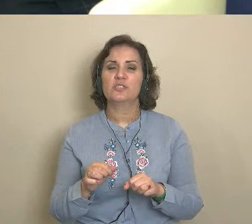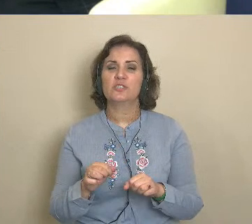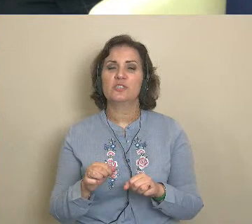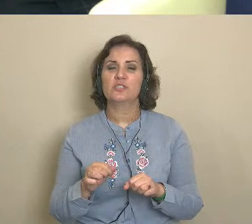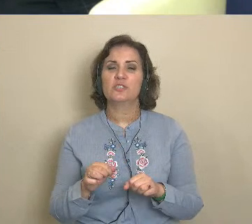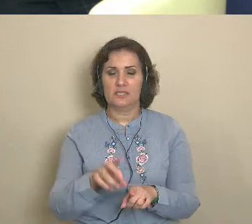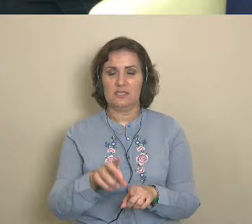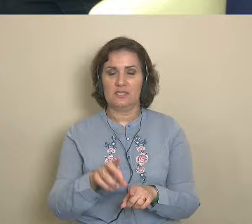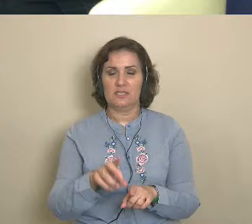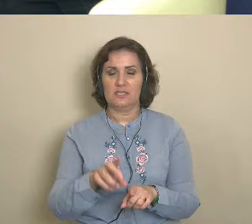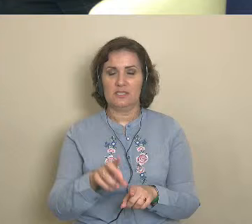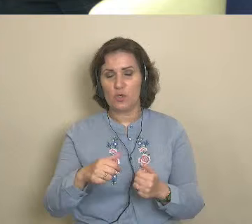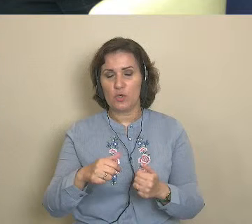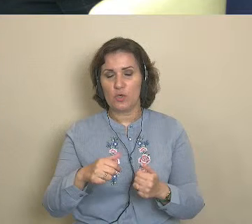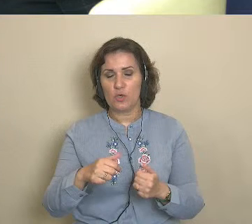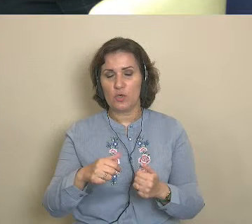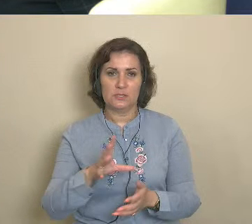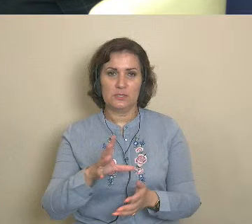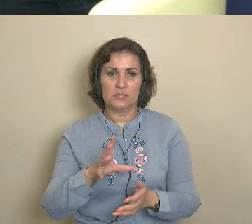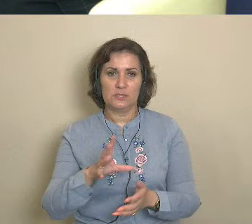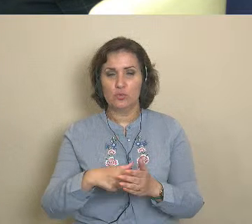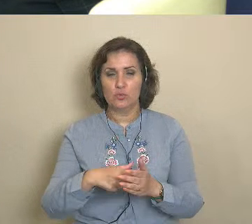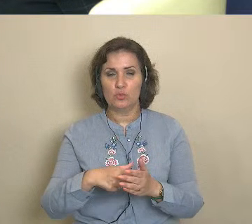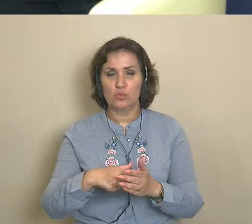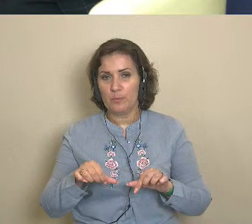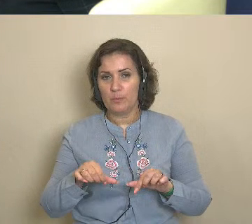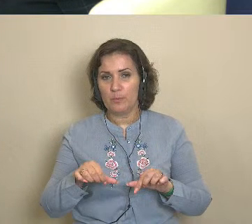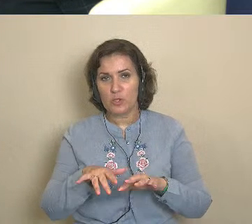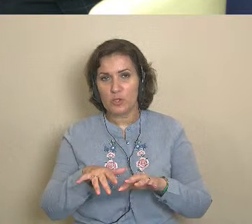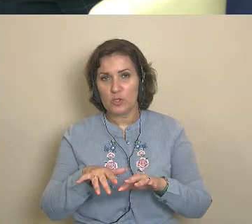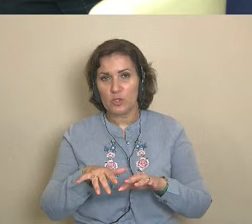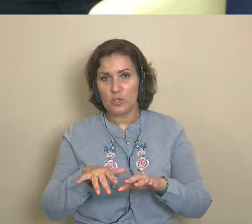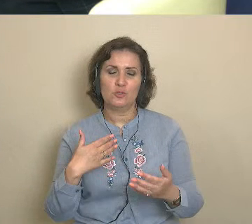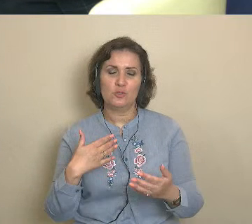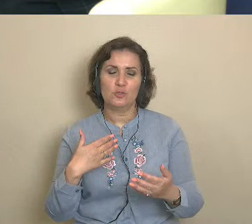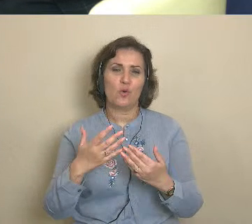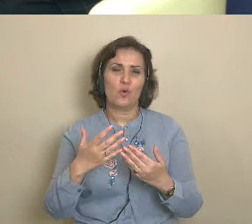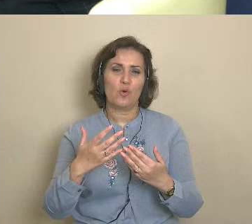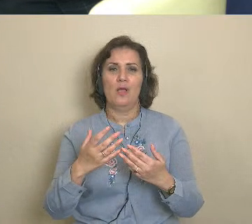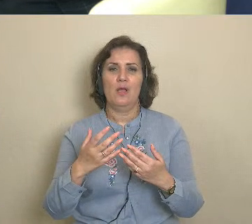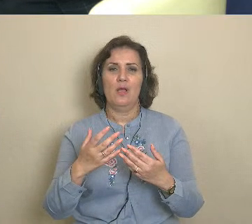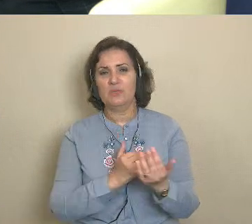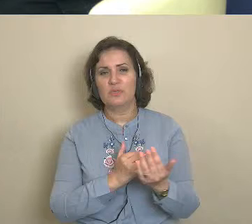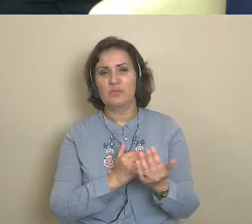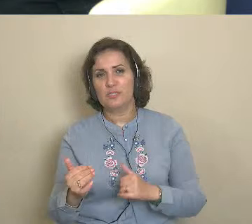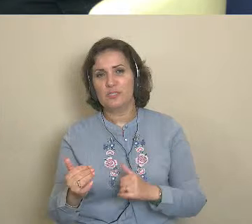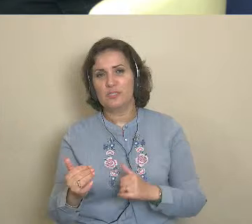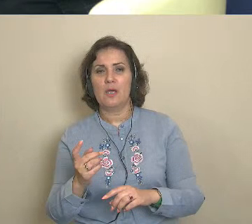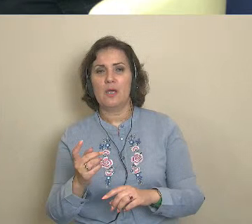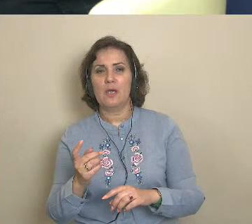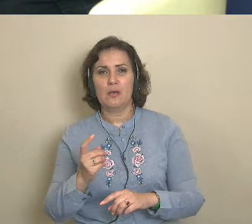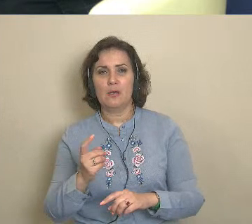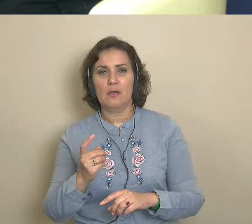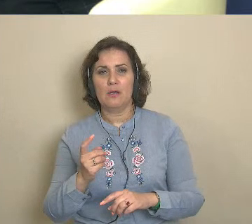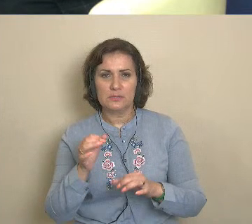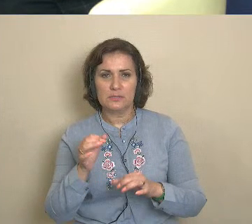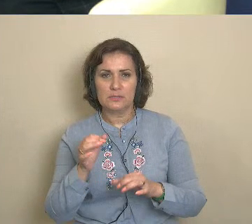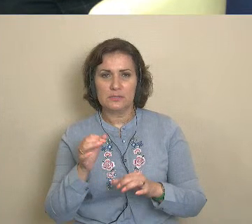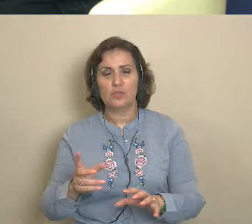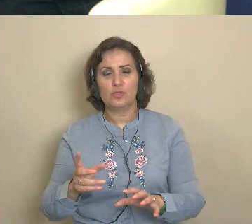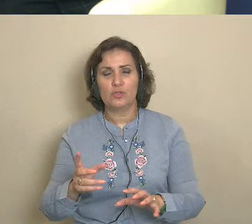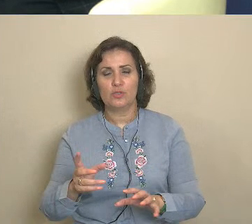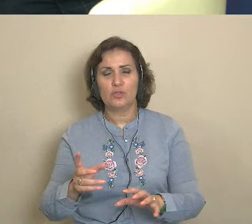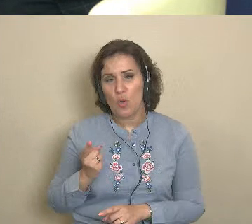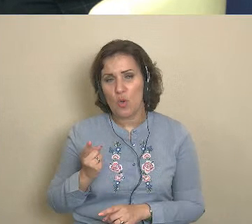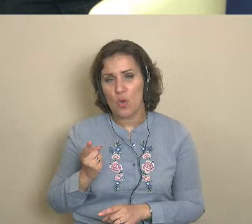to be one of the very important authorities, government authorities, who are providing legality, security, and various other